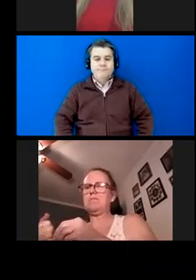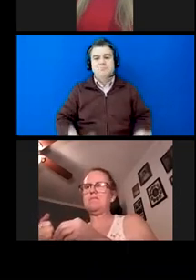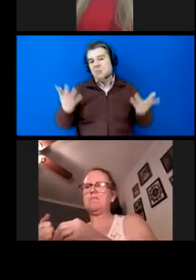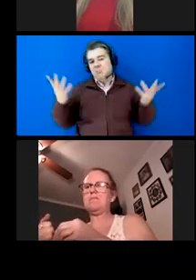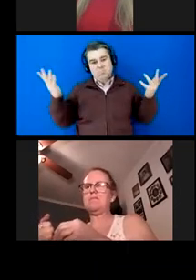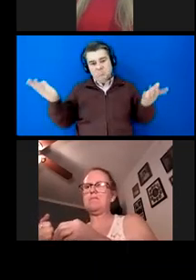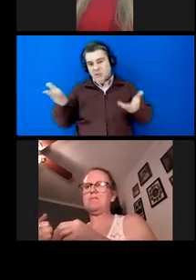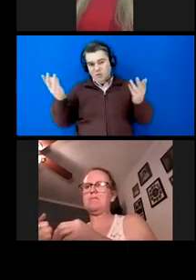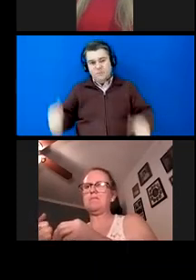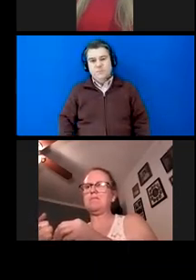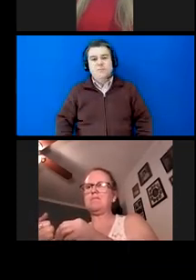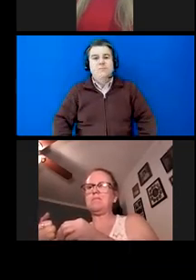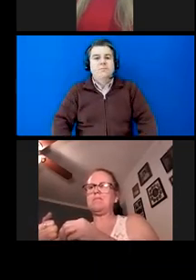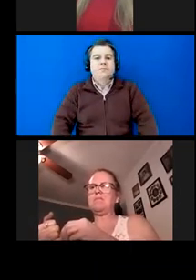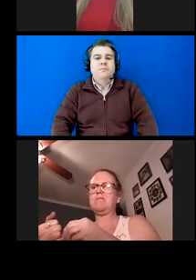here.